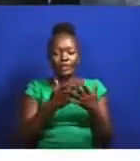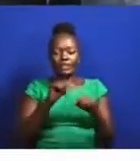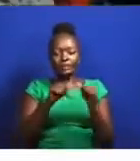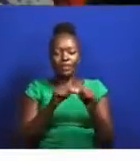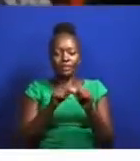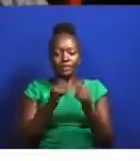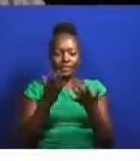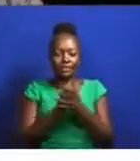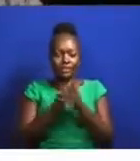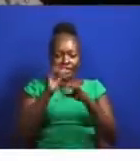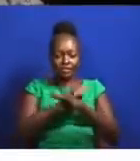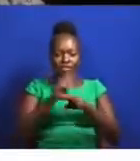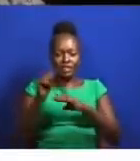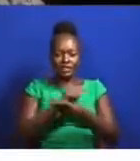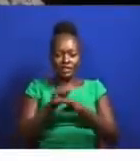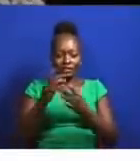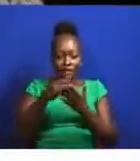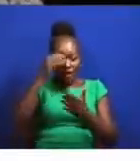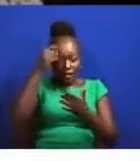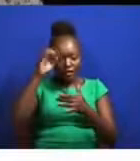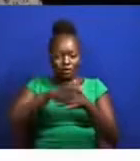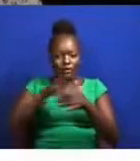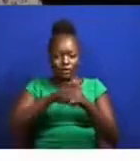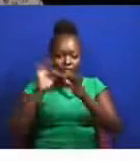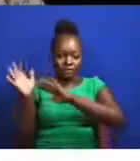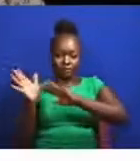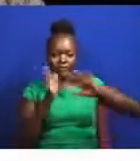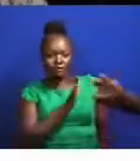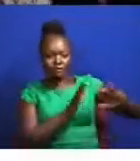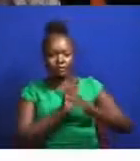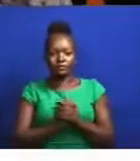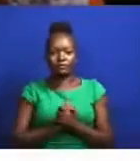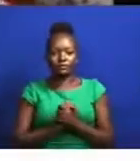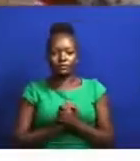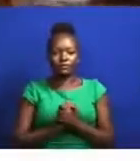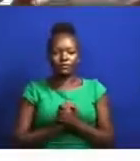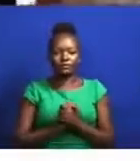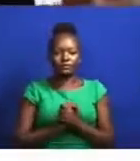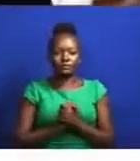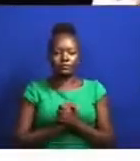education. For Hope TV News Watch, I'm Tess Njenga.